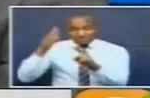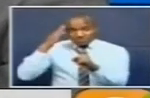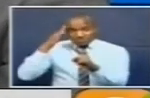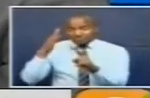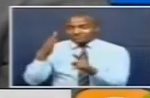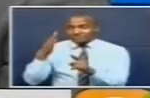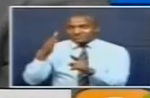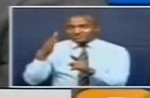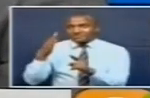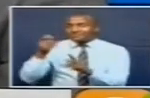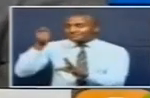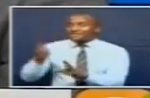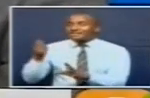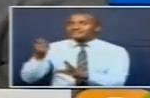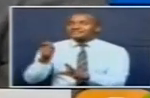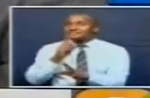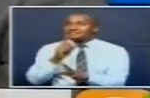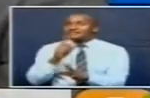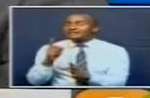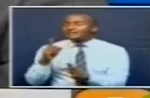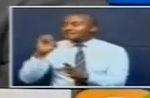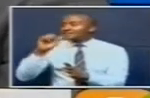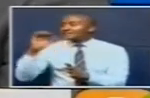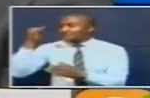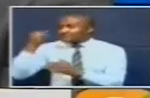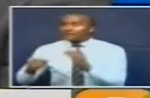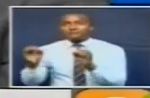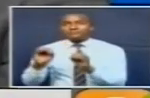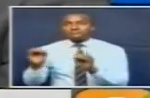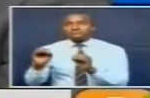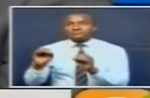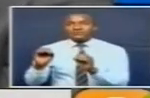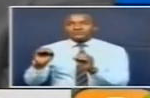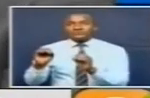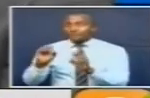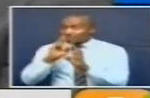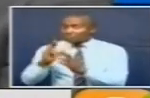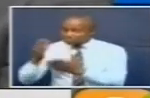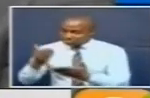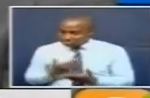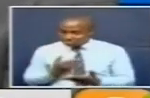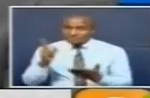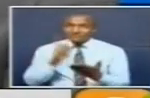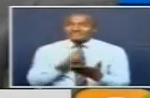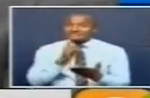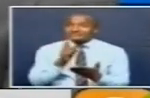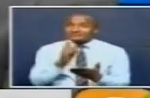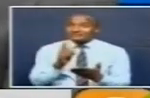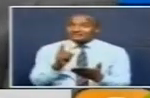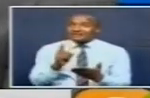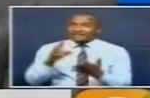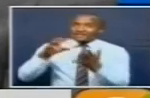justice, it doesn't end with ESCC. So when we received the report, it was very clear to us that for cases that we